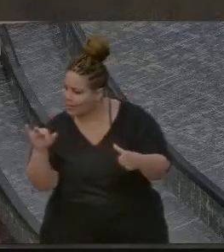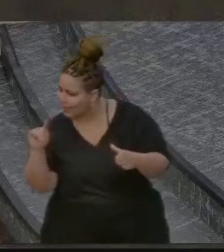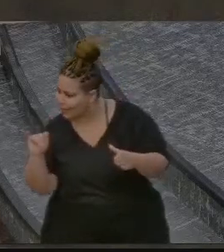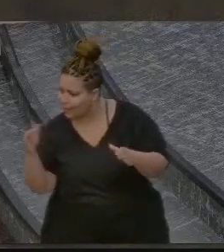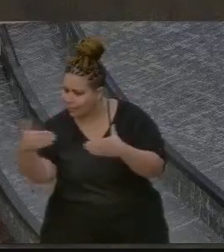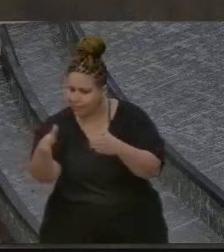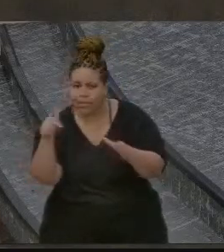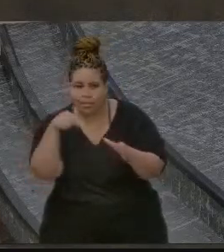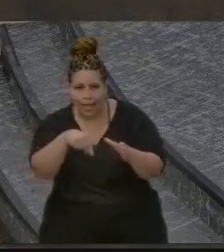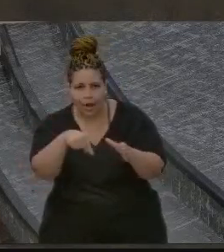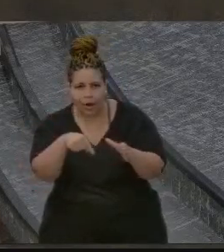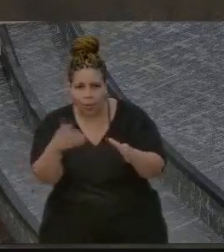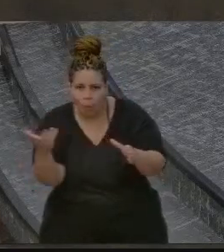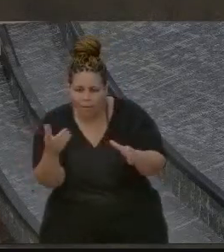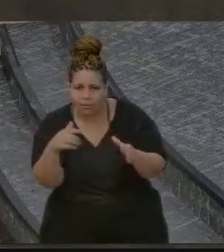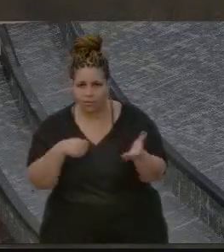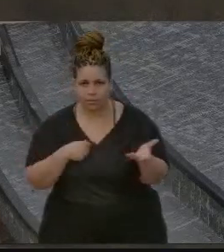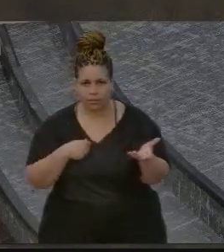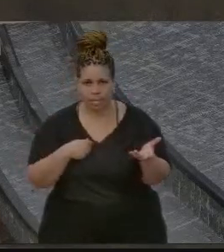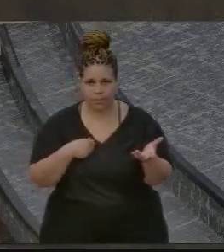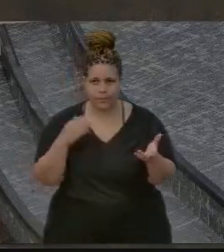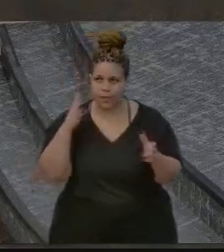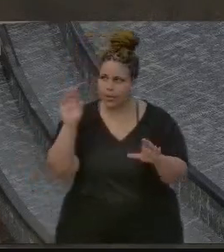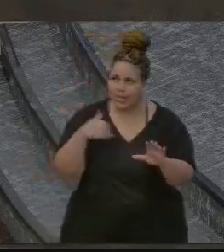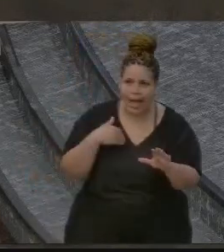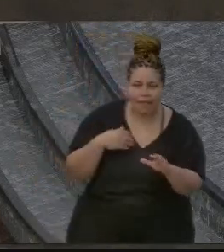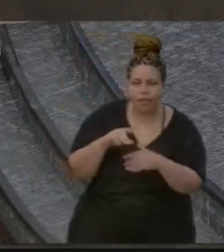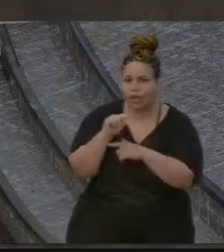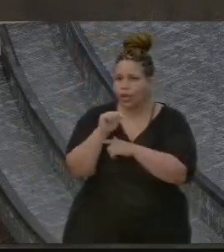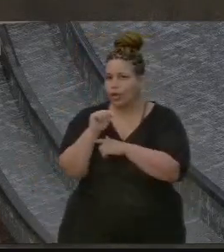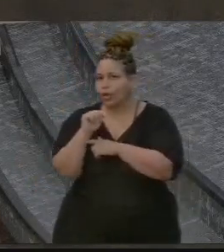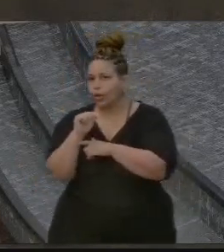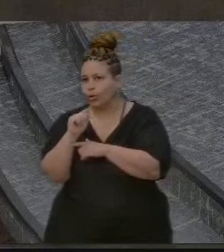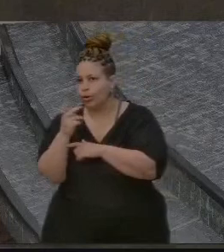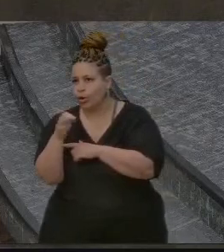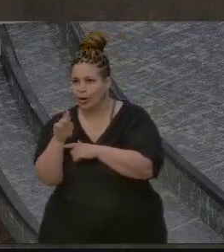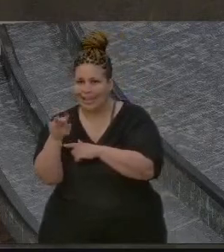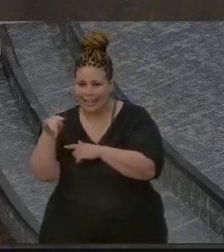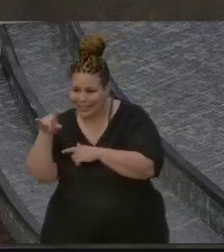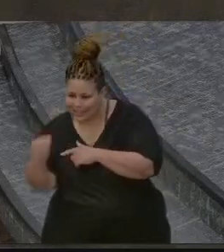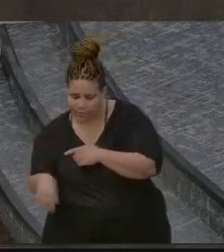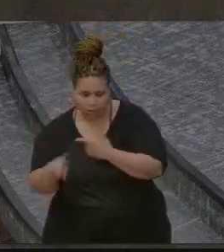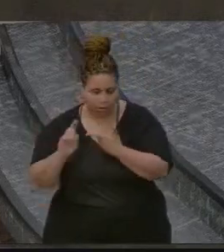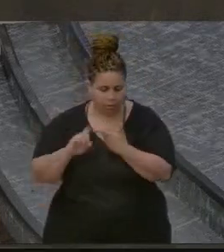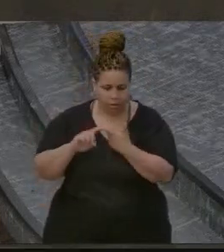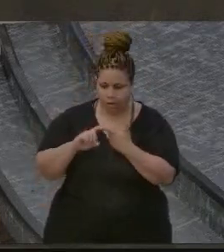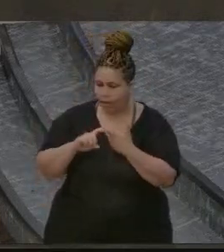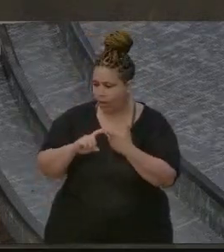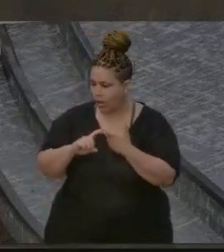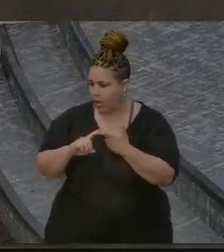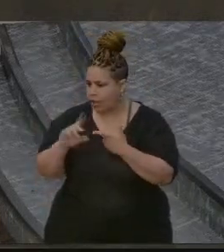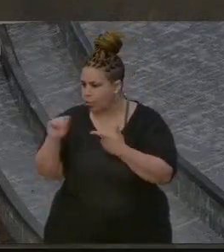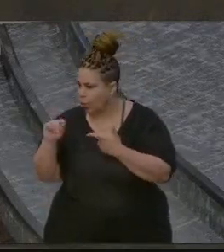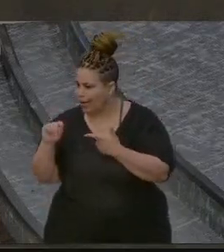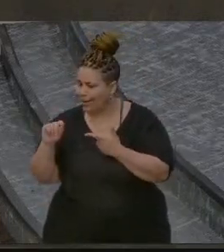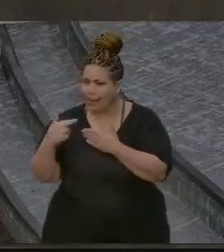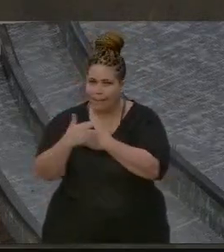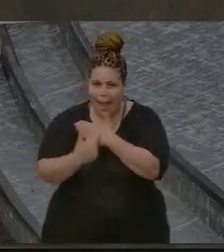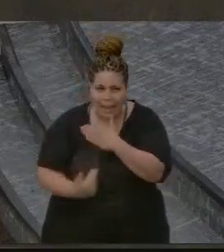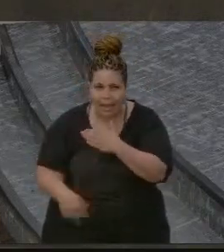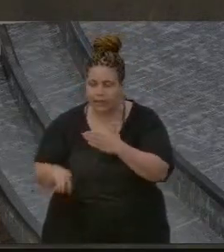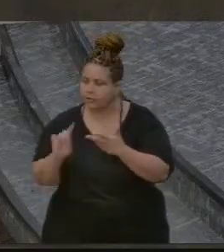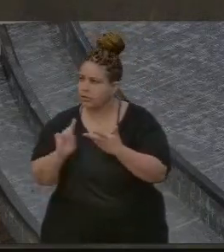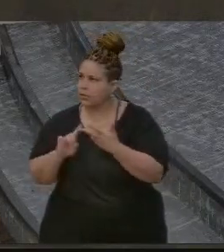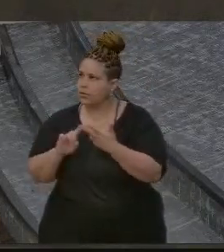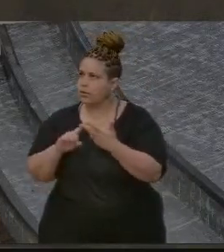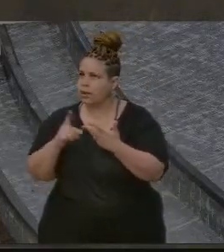to have tourniquets and 20 Band-Aids and peroxide, I'm just saying, do they have to take that